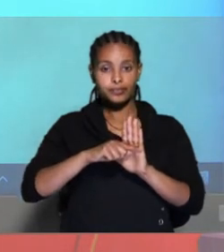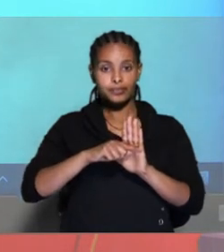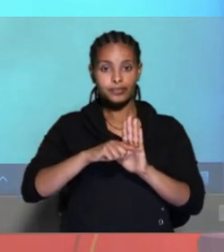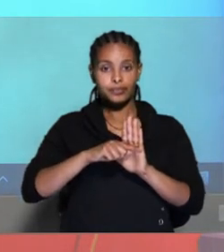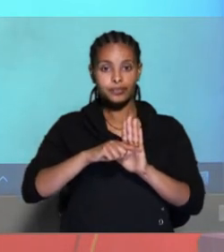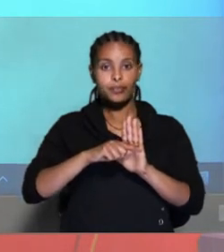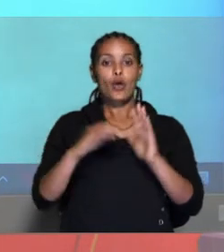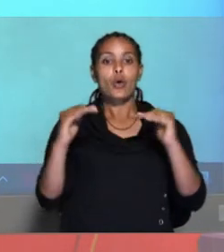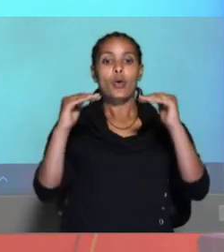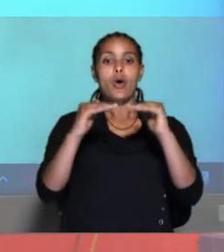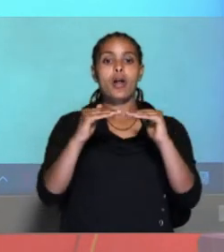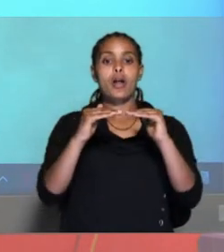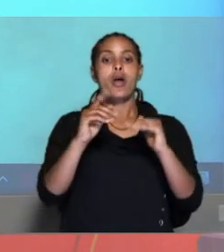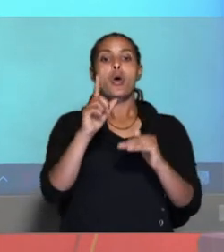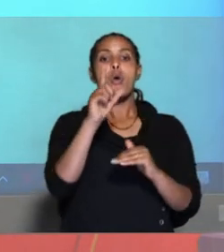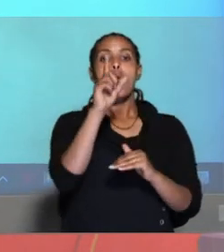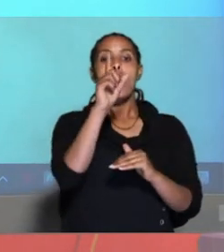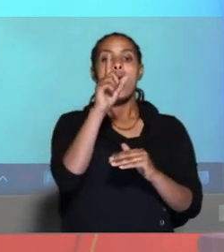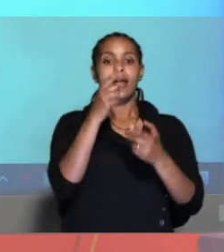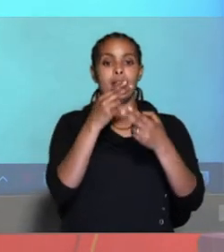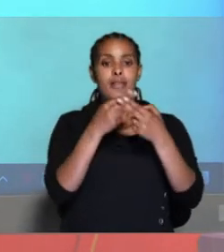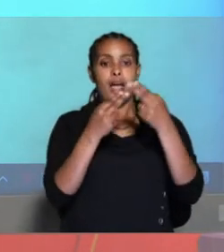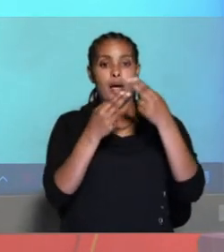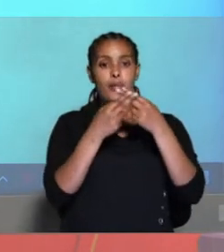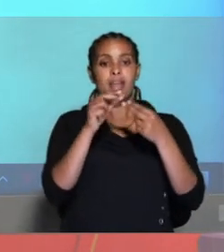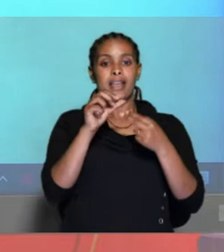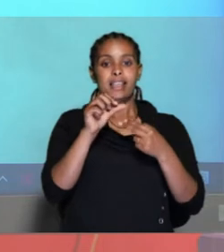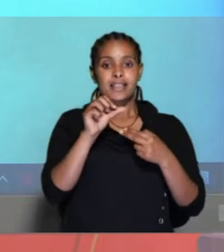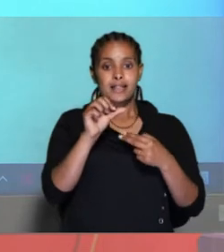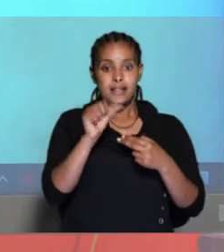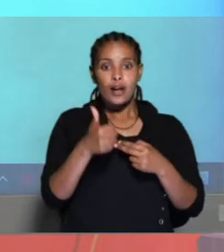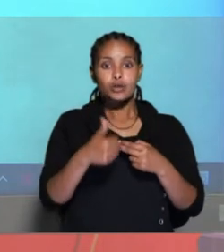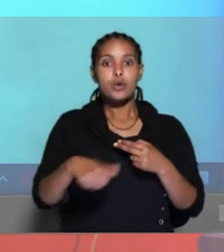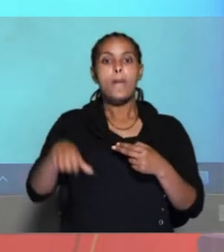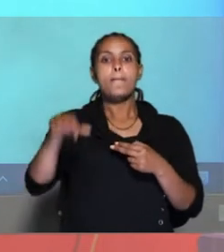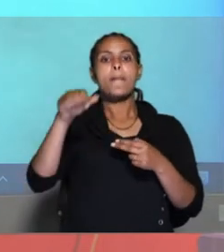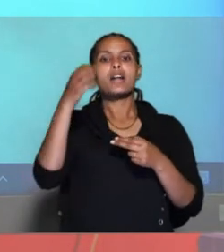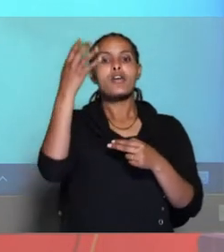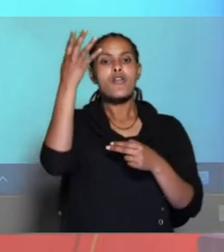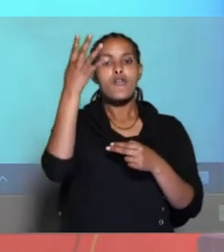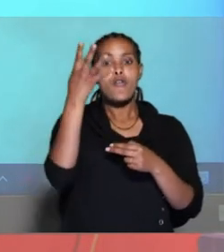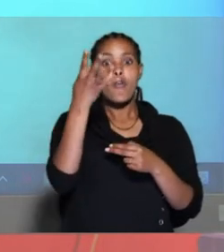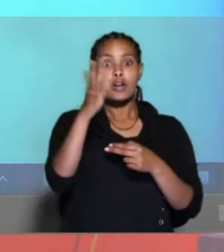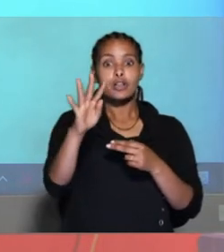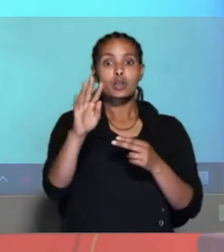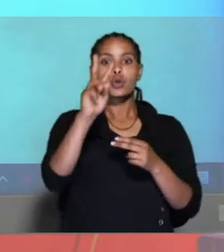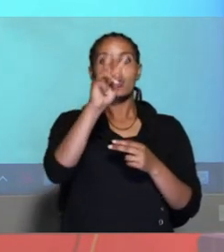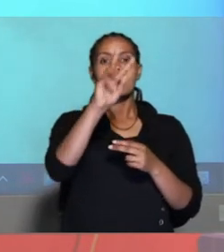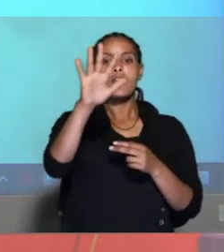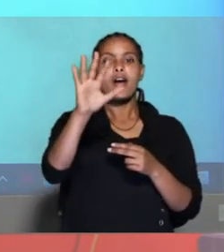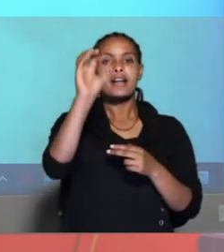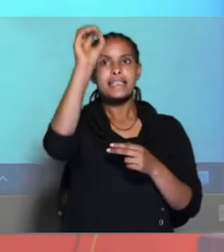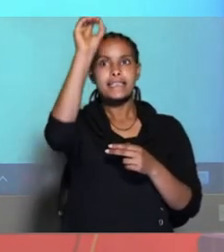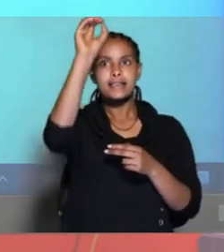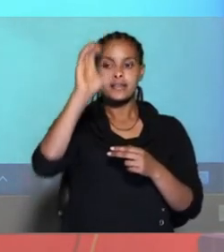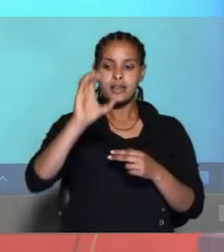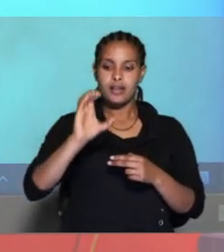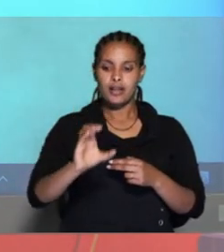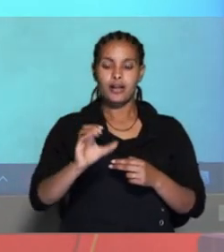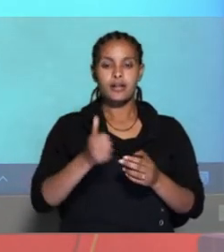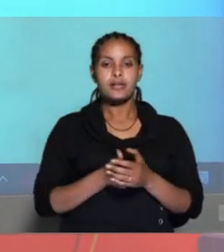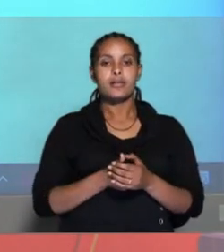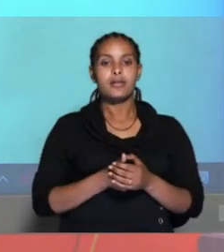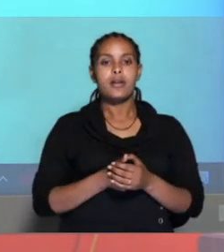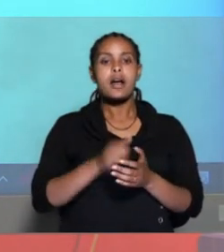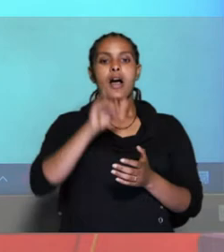OH minus equal 1 times 10 raised to minus 14 at 25 degrees centigrade.